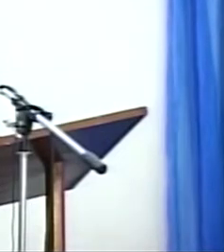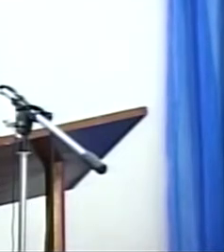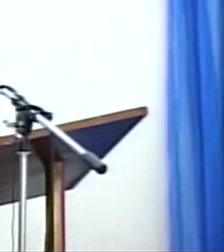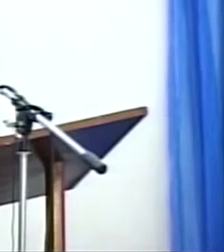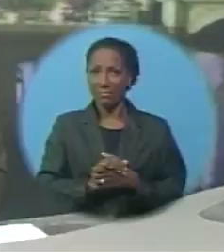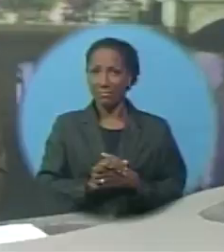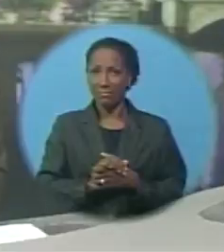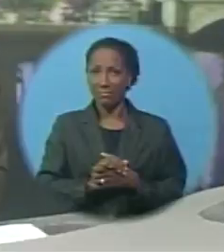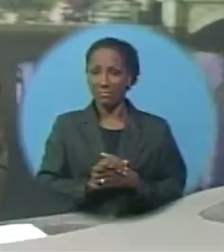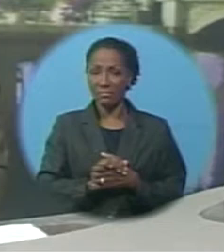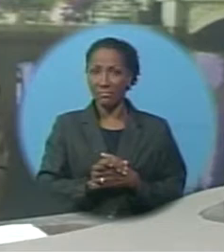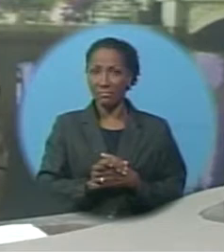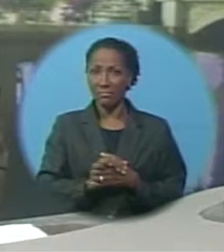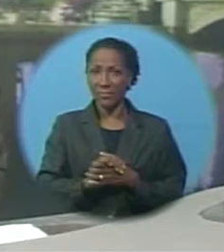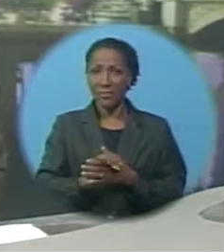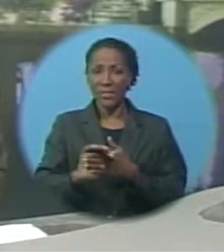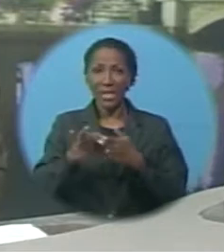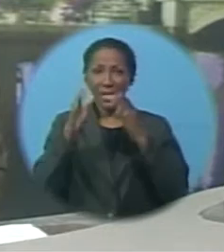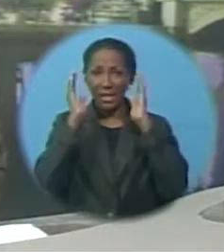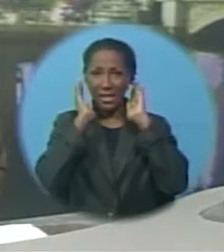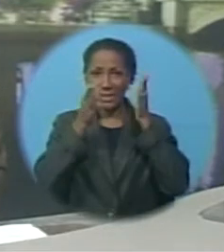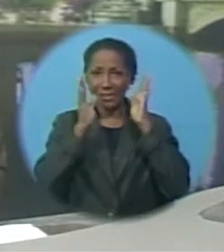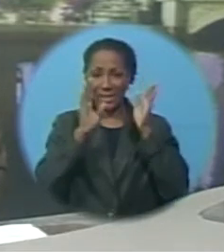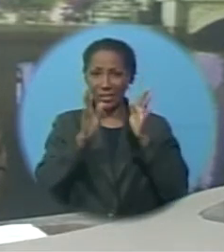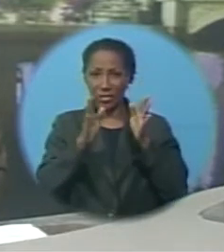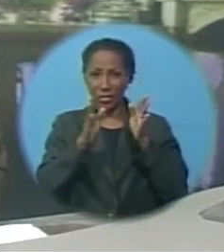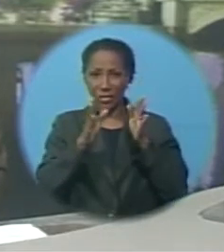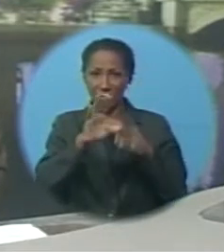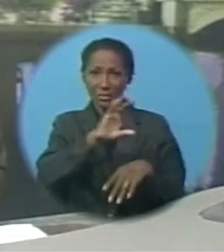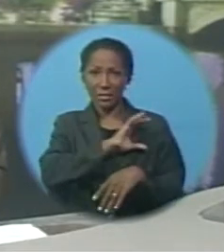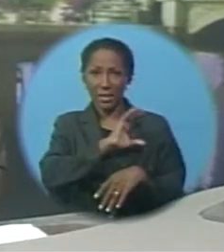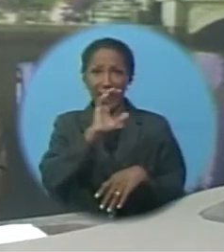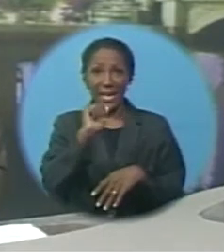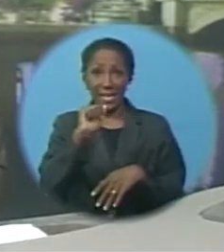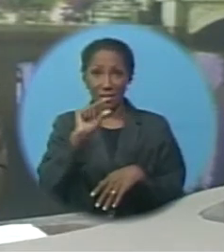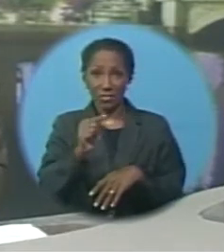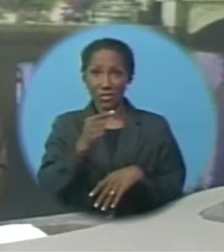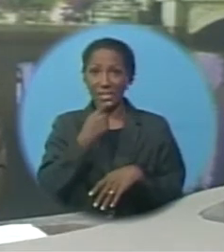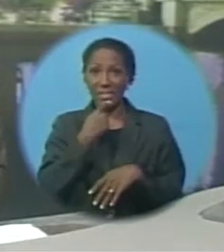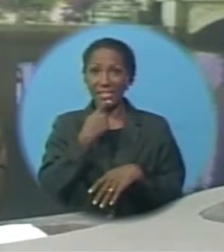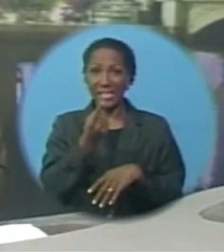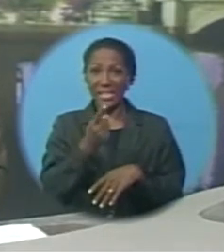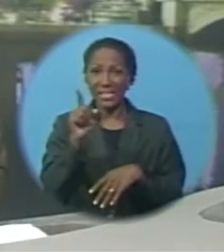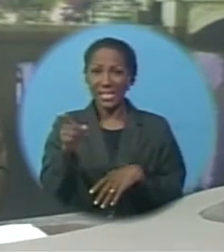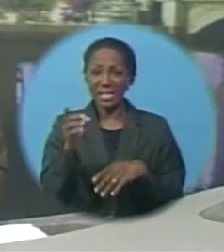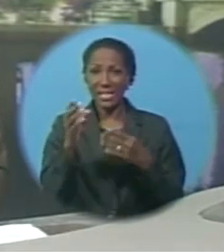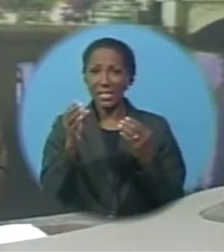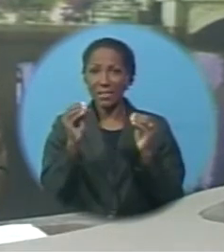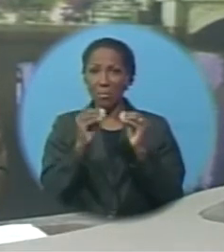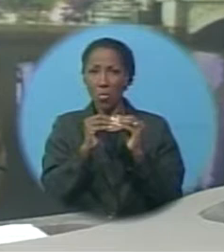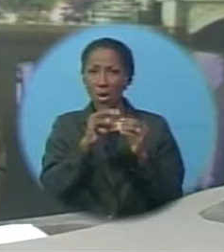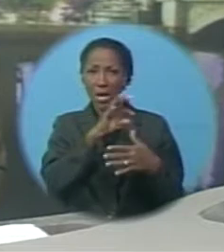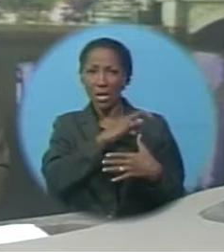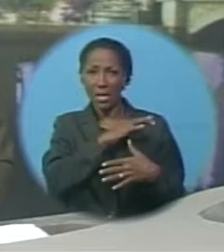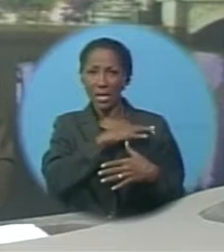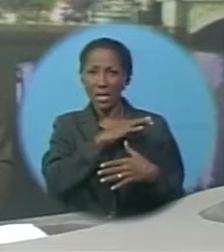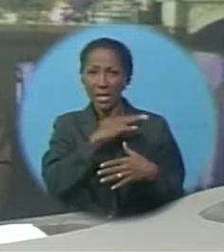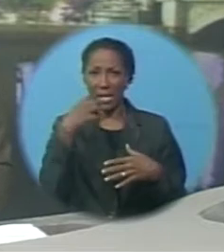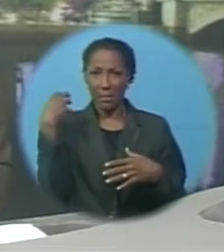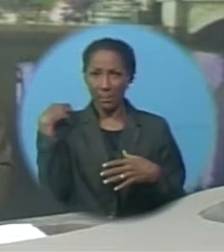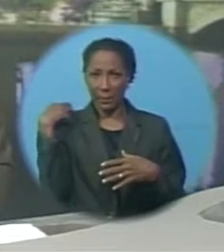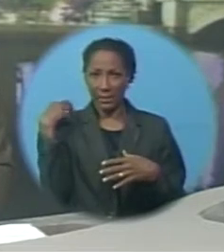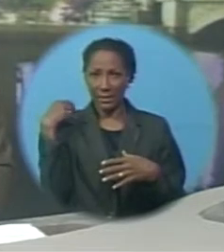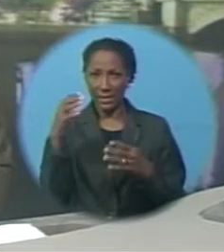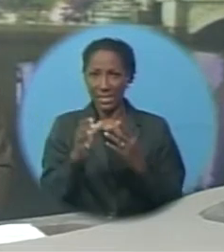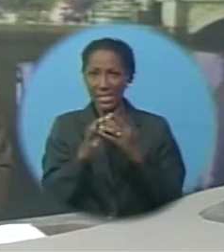you. Turning his attention to policing, the Attorney General says he is more in favor of officers having